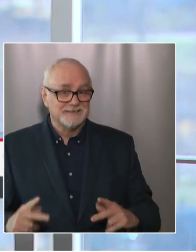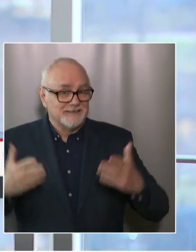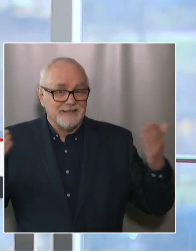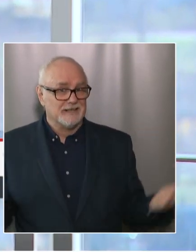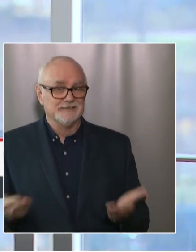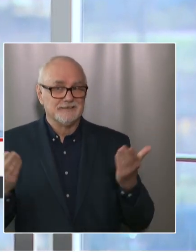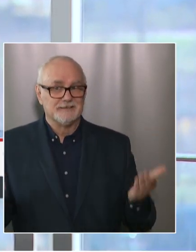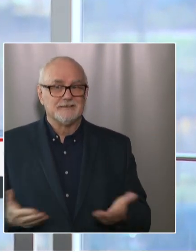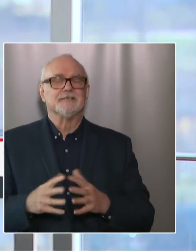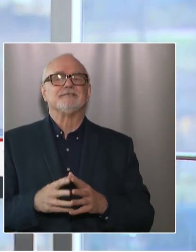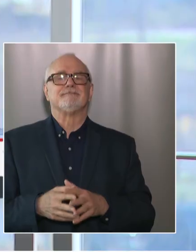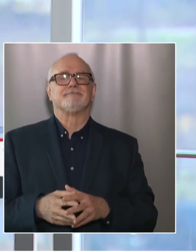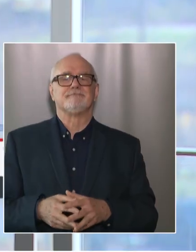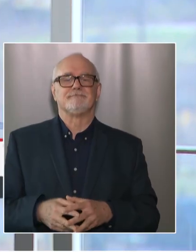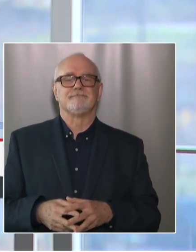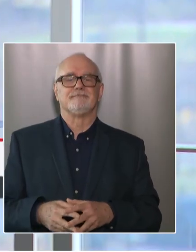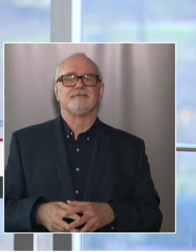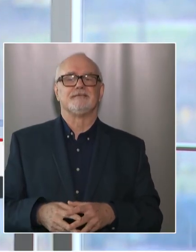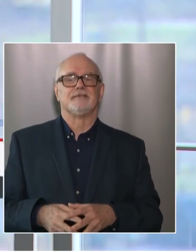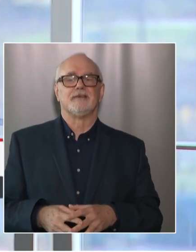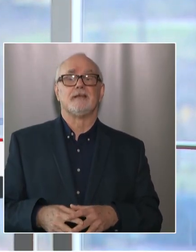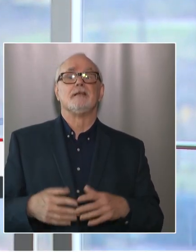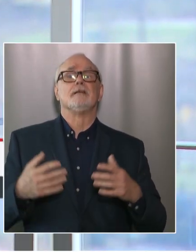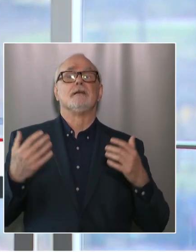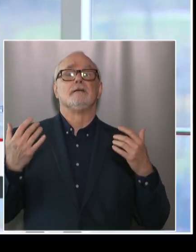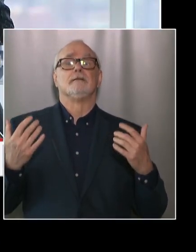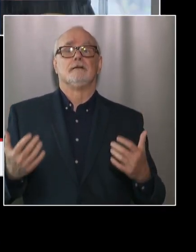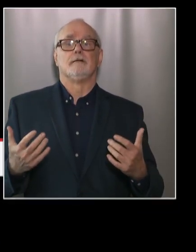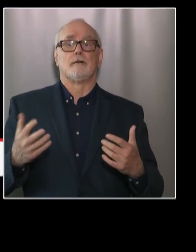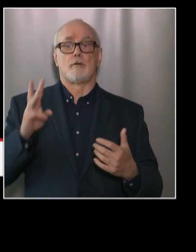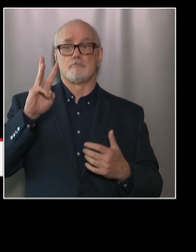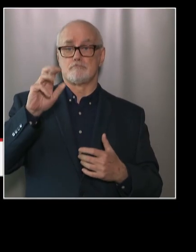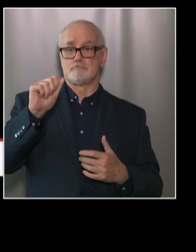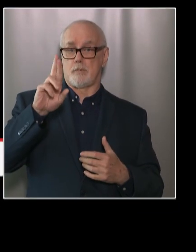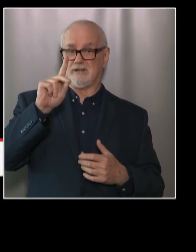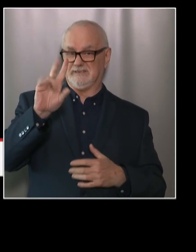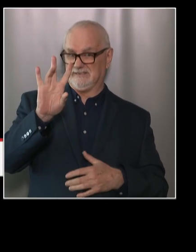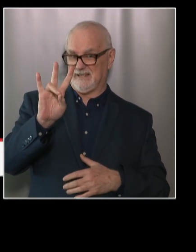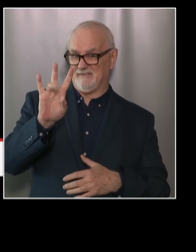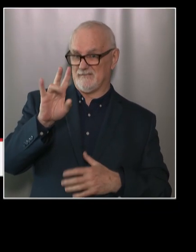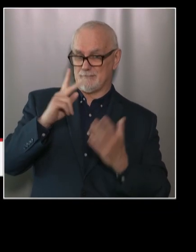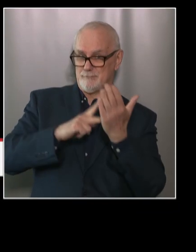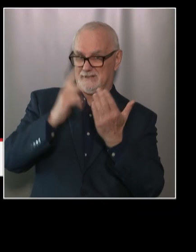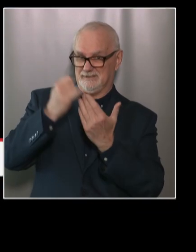The Elite 8 project for Ward 7 is the Skyland Town Center.